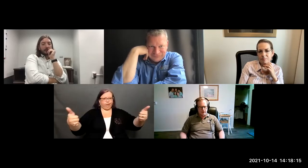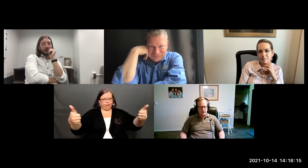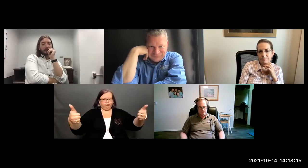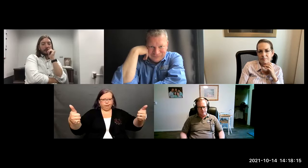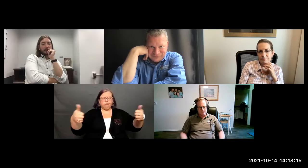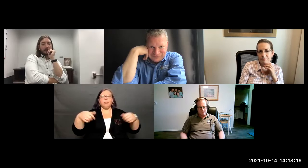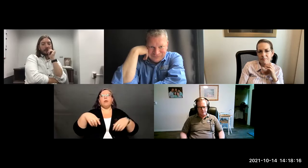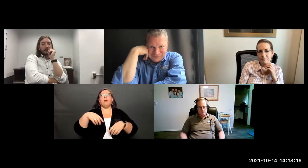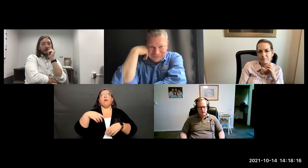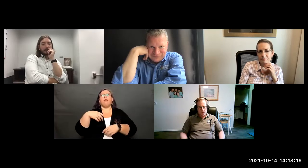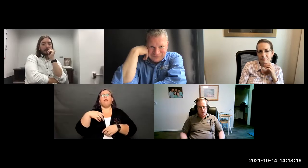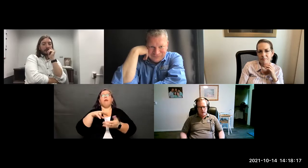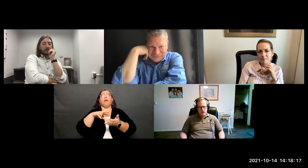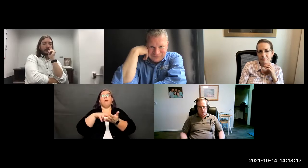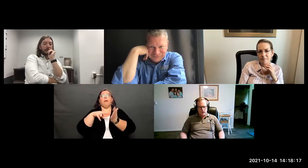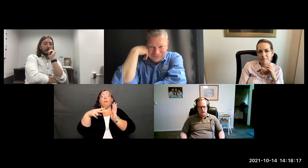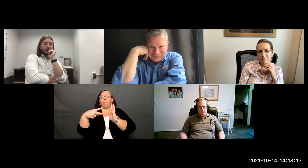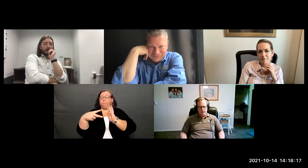that